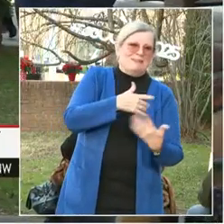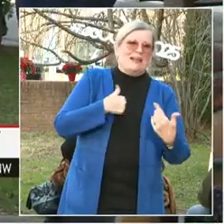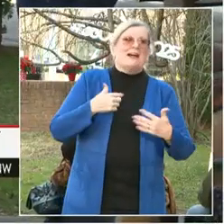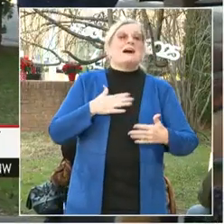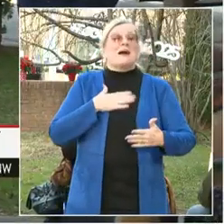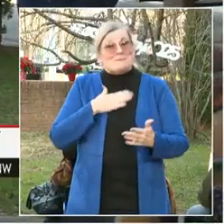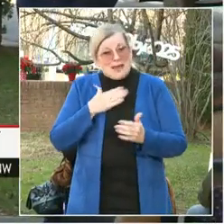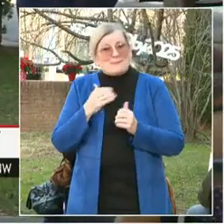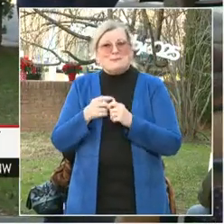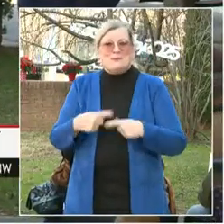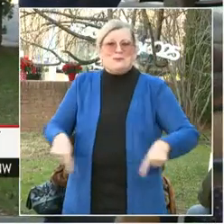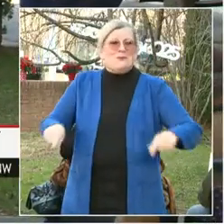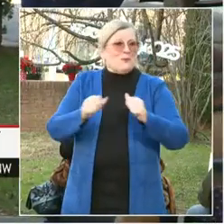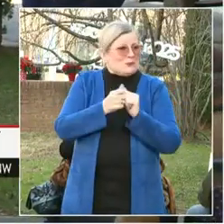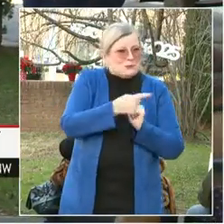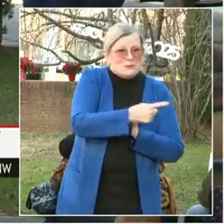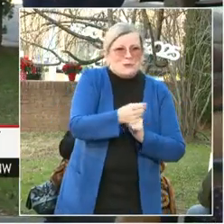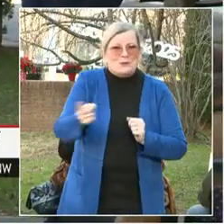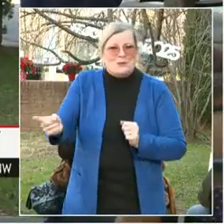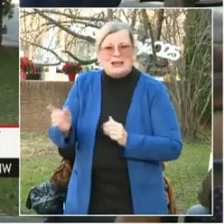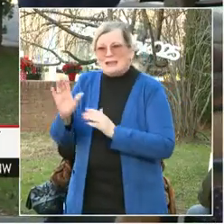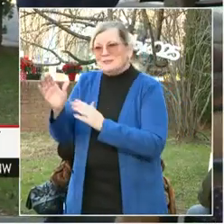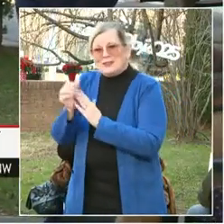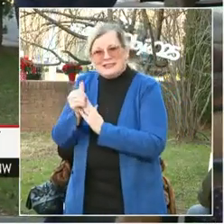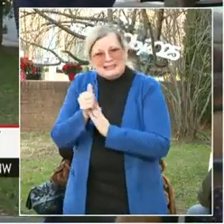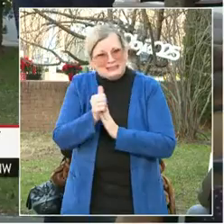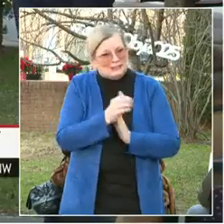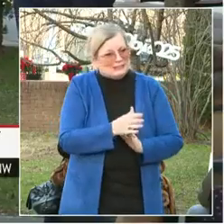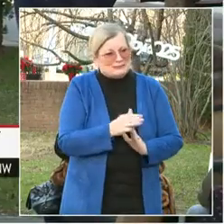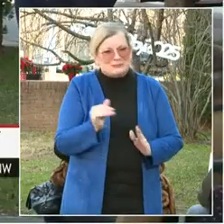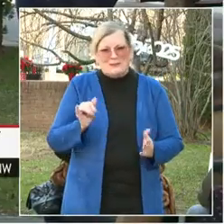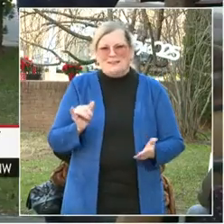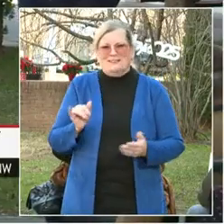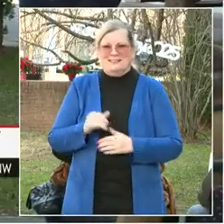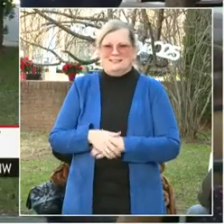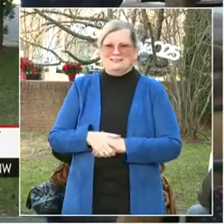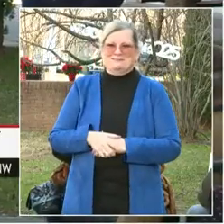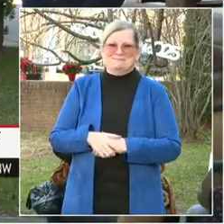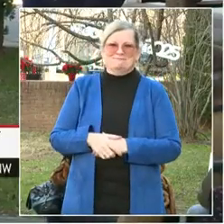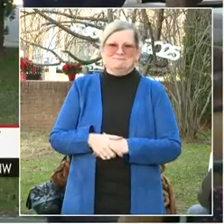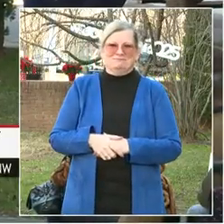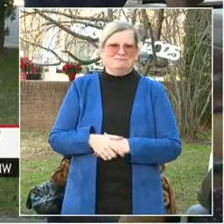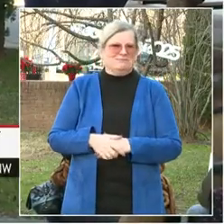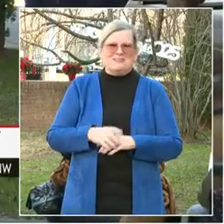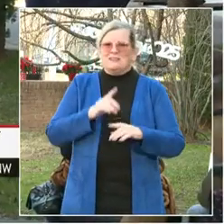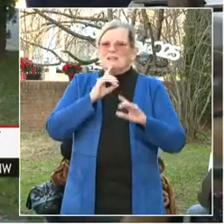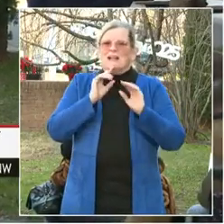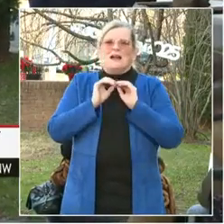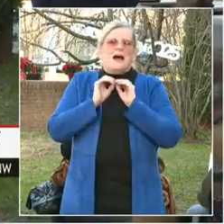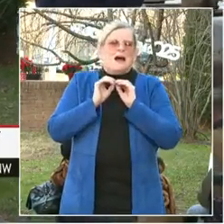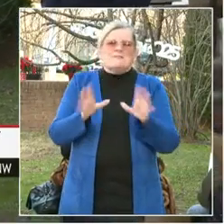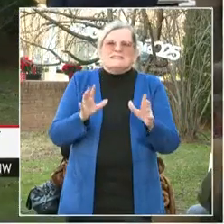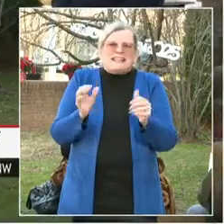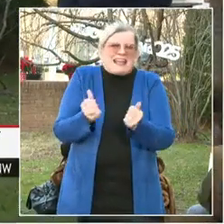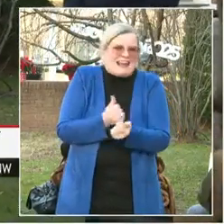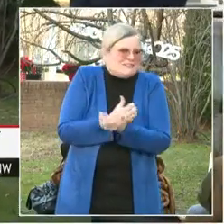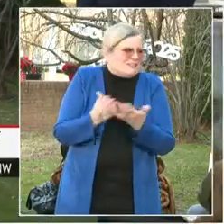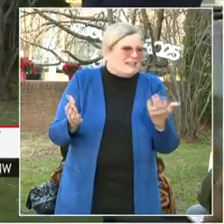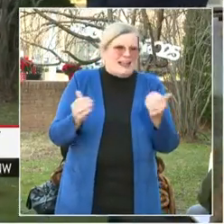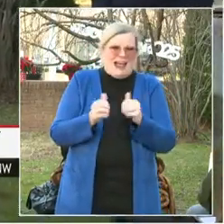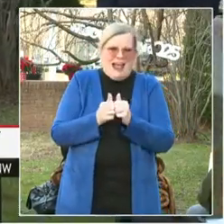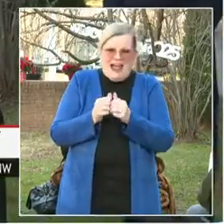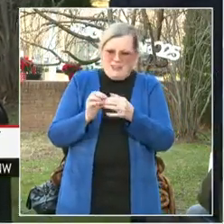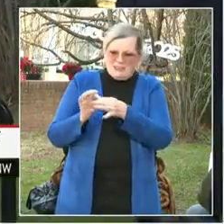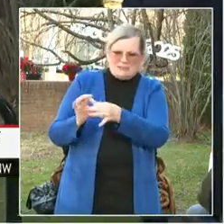too. It's going to really be apparent how those things kind of come together. He hit it on